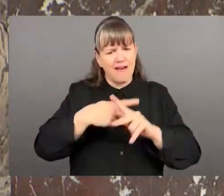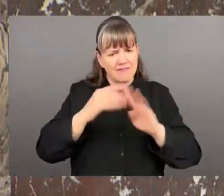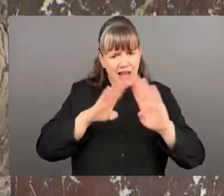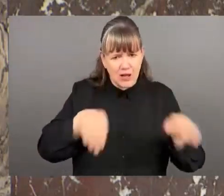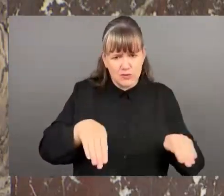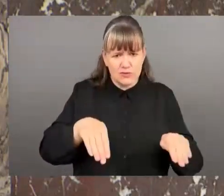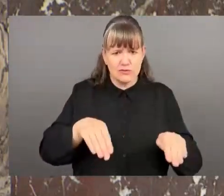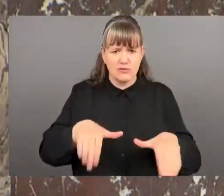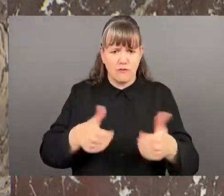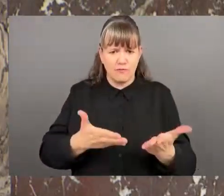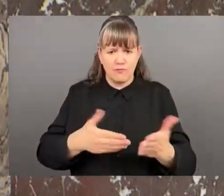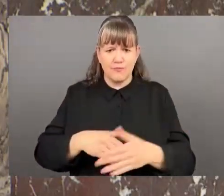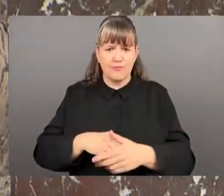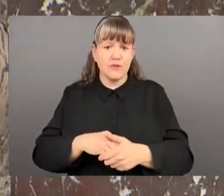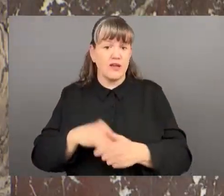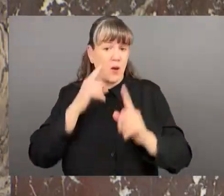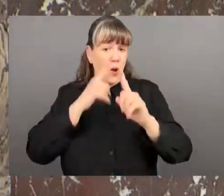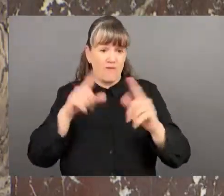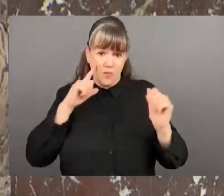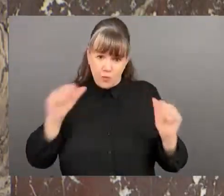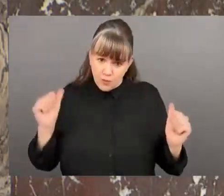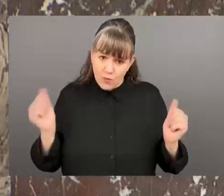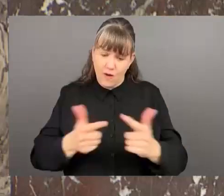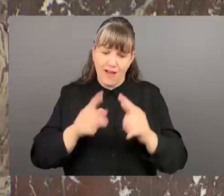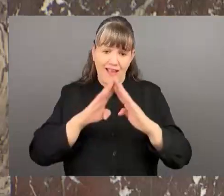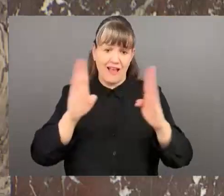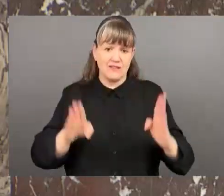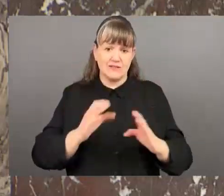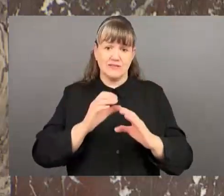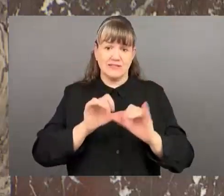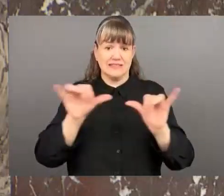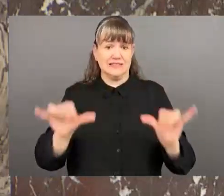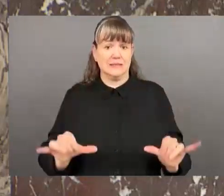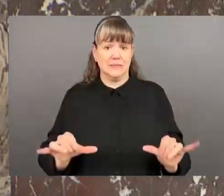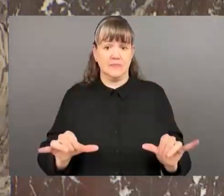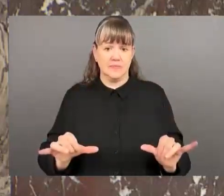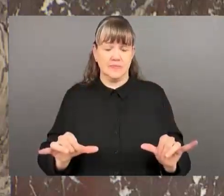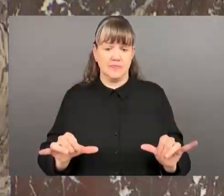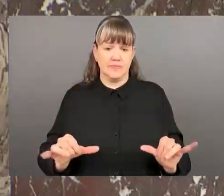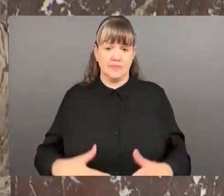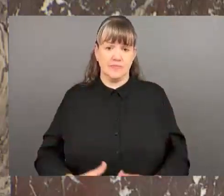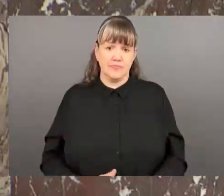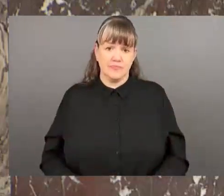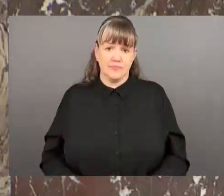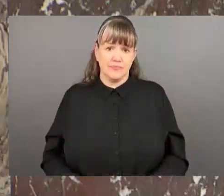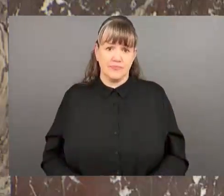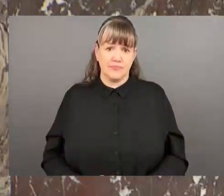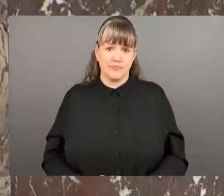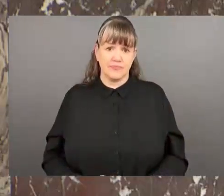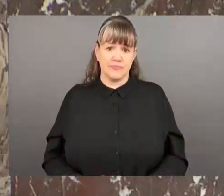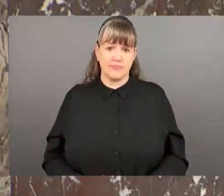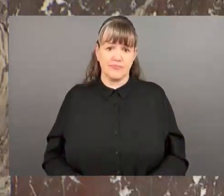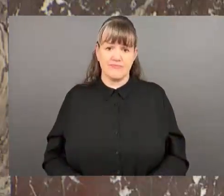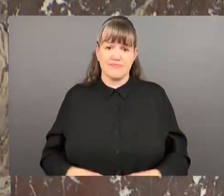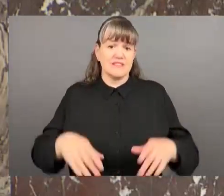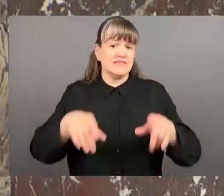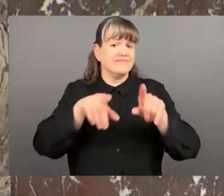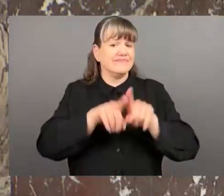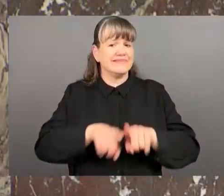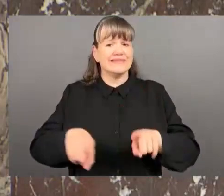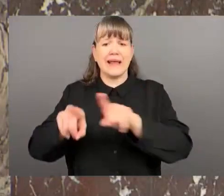And the member can say it's housing that we've deployed. This has been a similar policy that was in place when the leader of the opposition